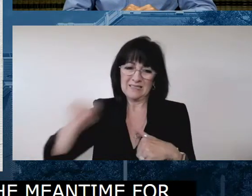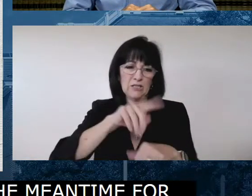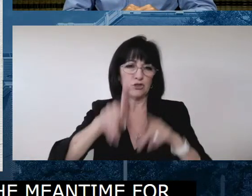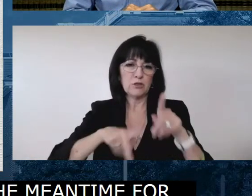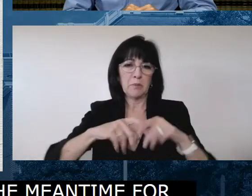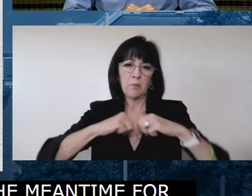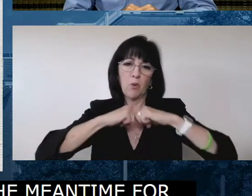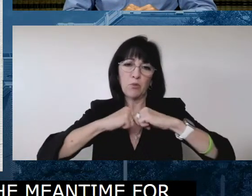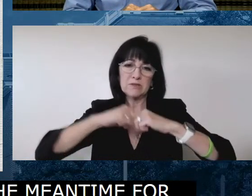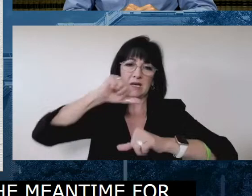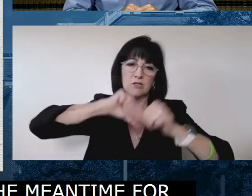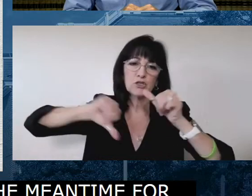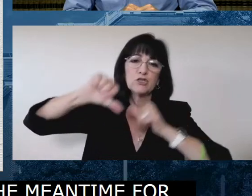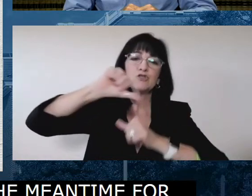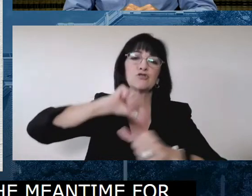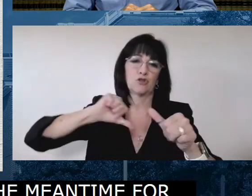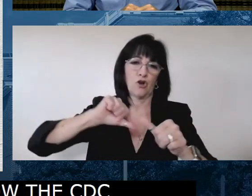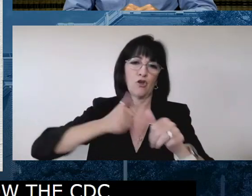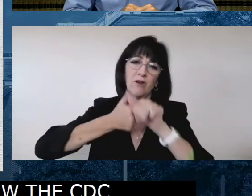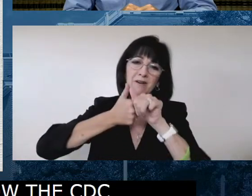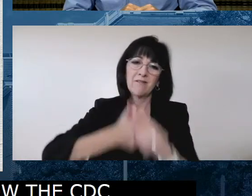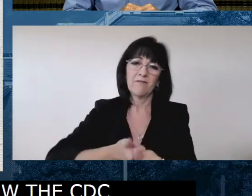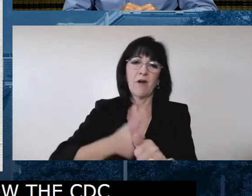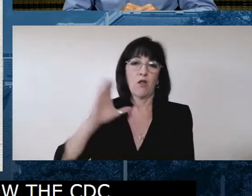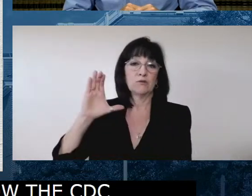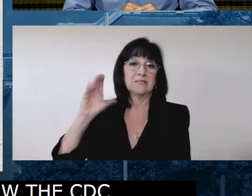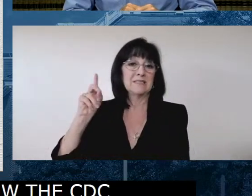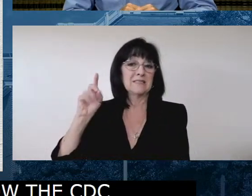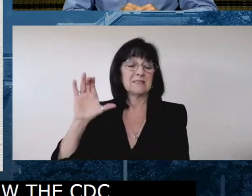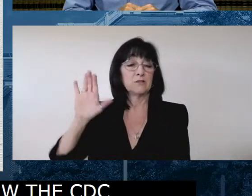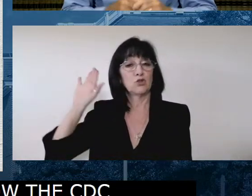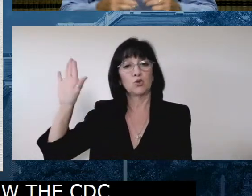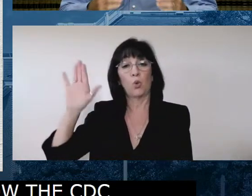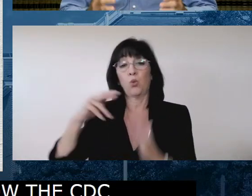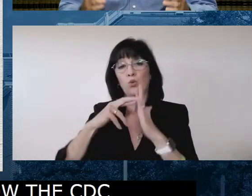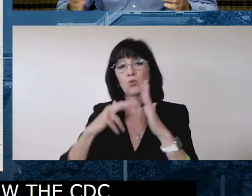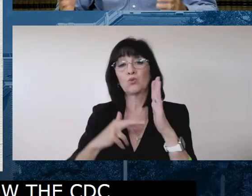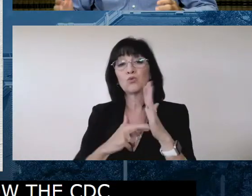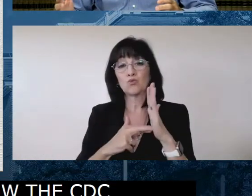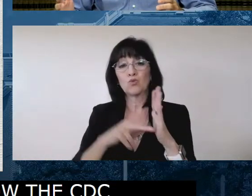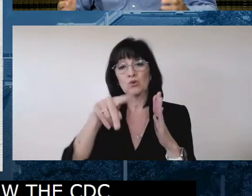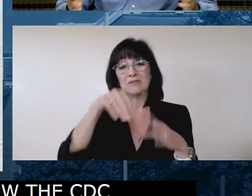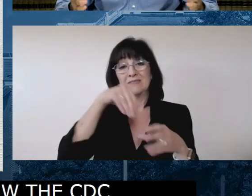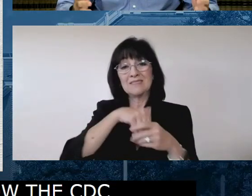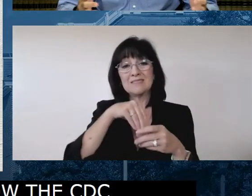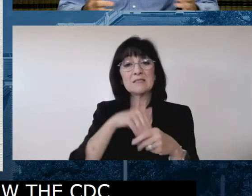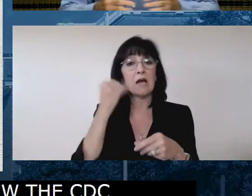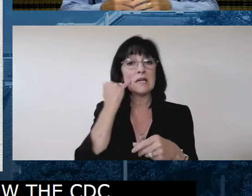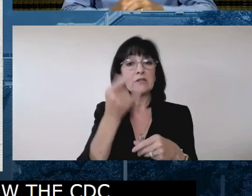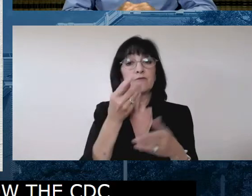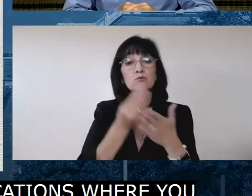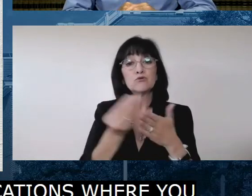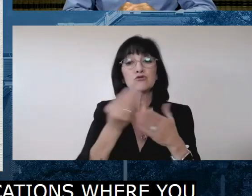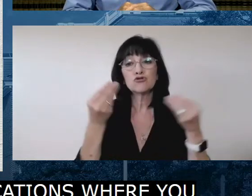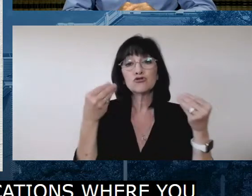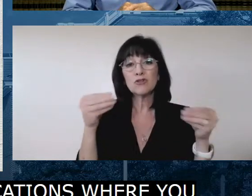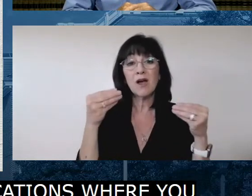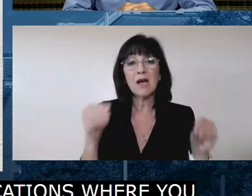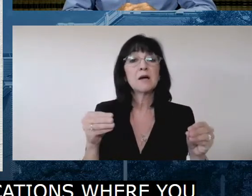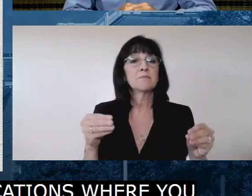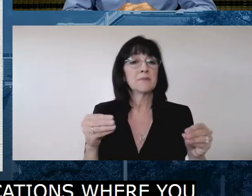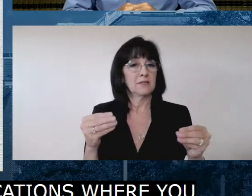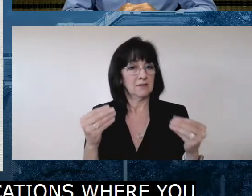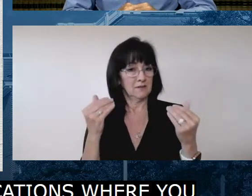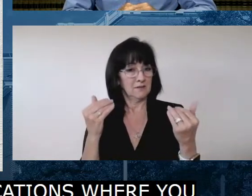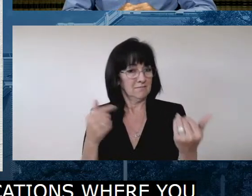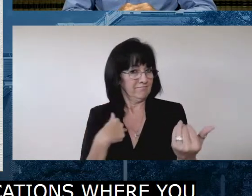particularly in indoor public locations where you might shop. If you notice, I go into Wawa for coffee